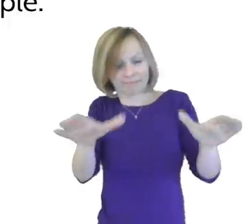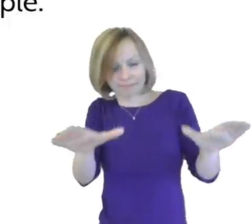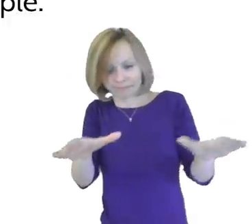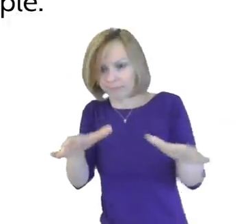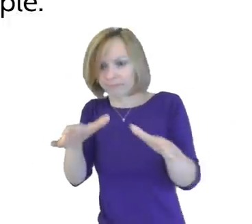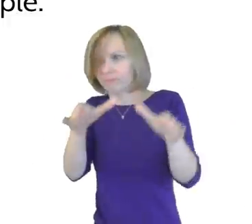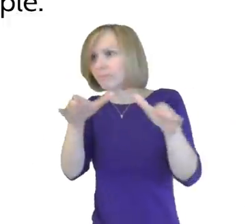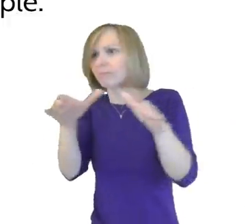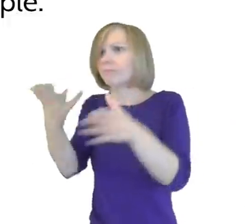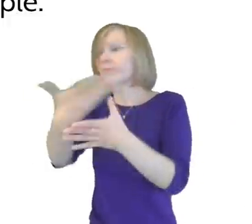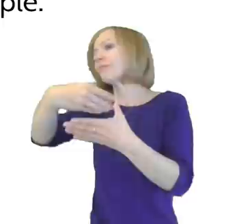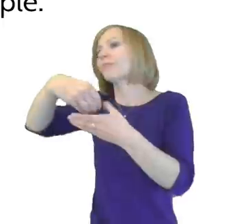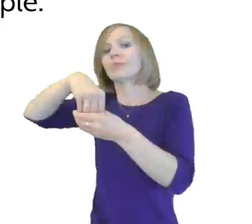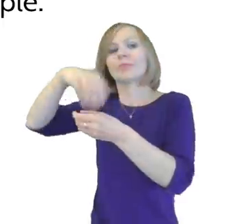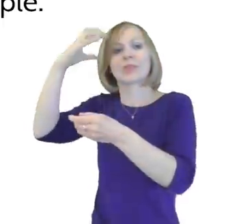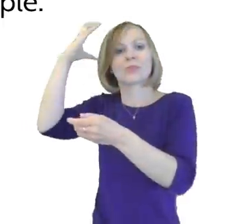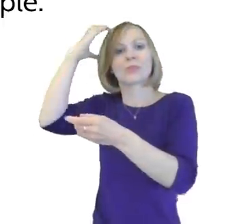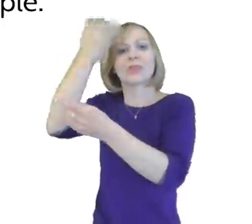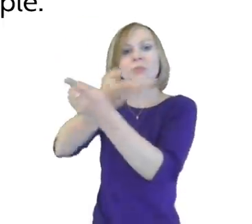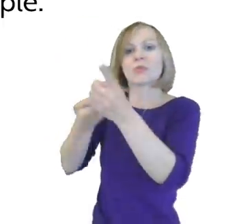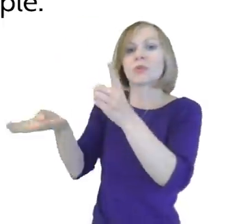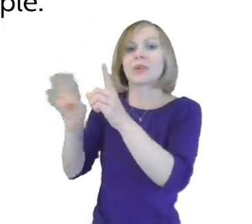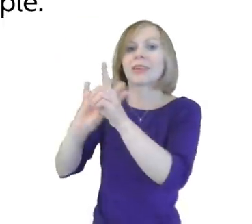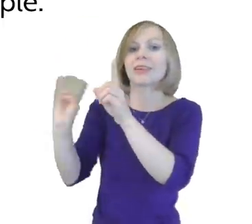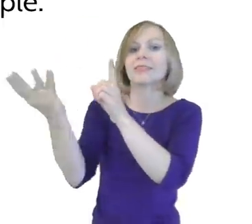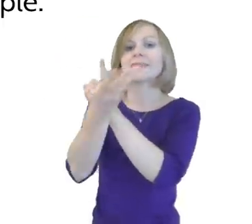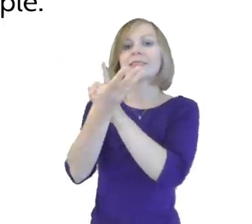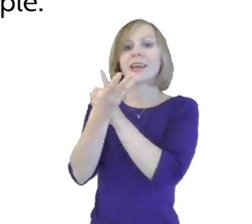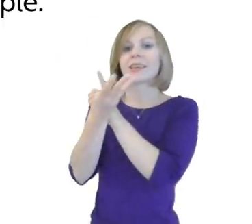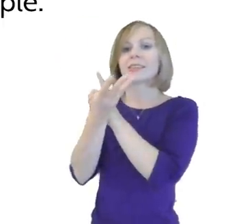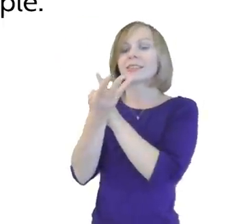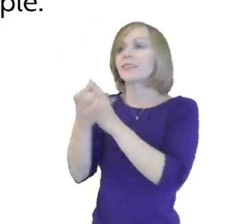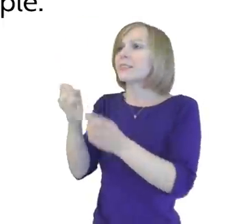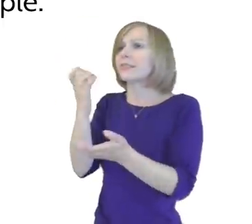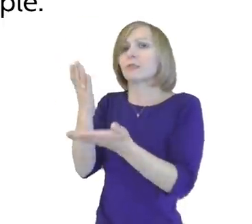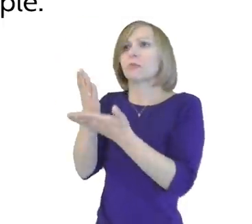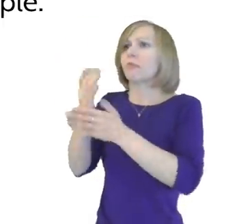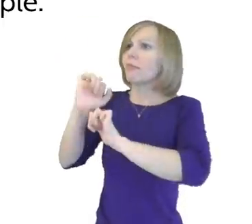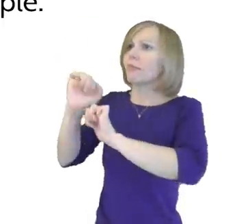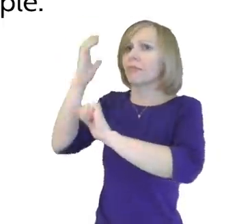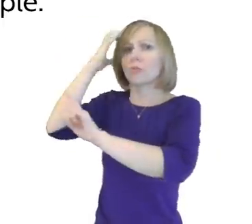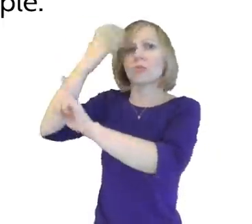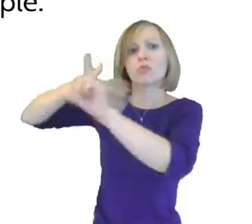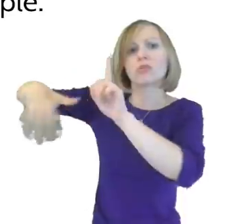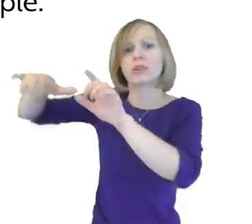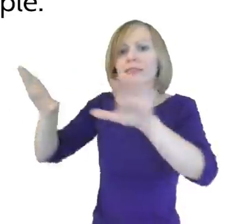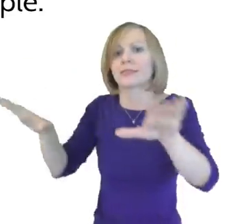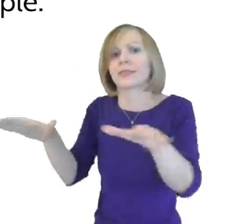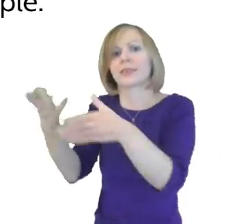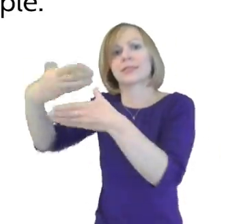mire, that he may set him with the princes, even with